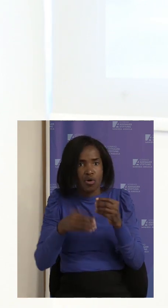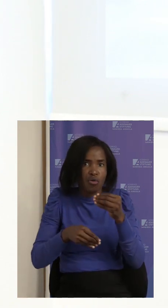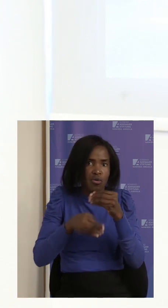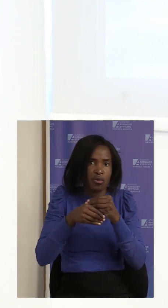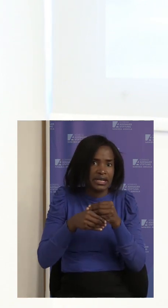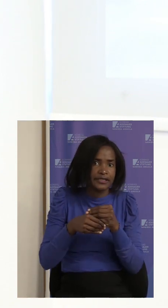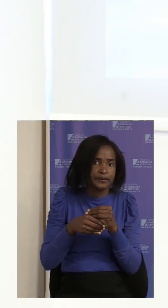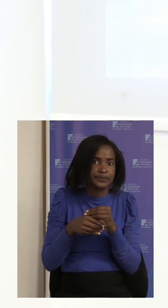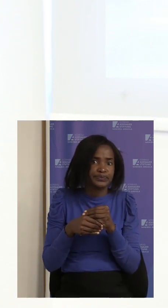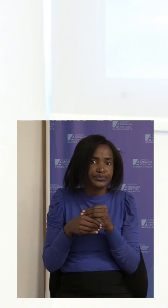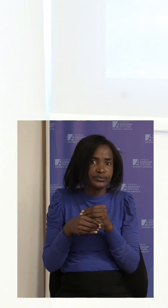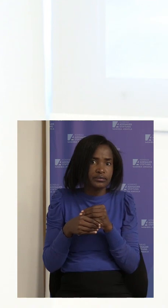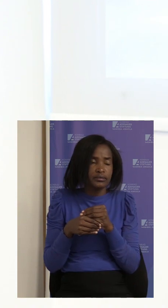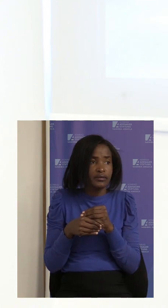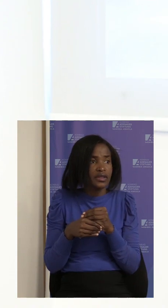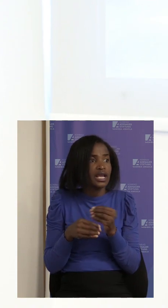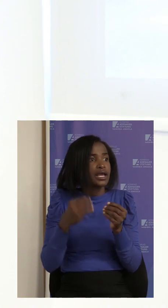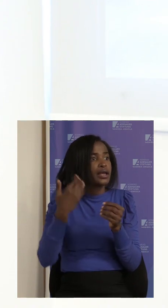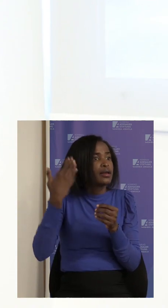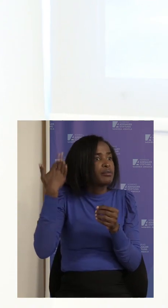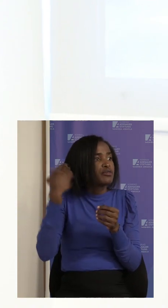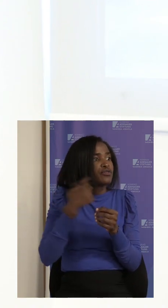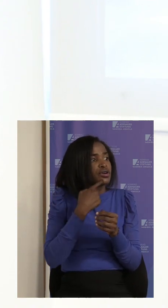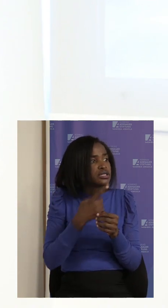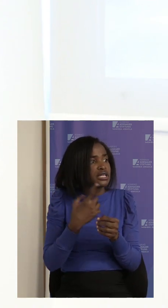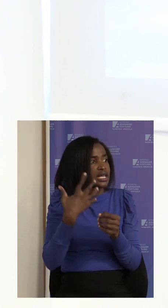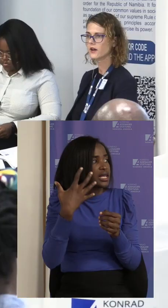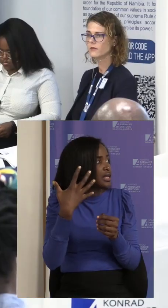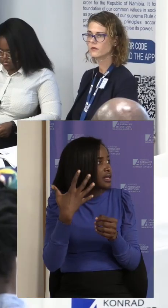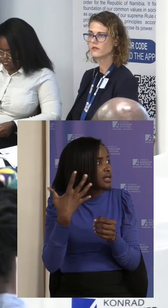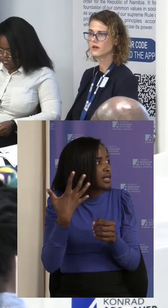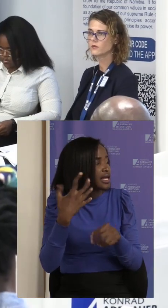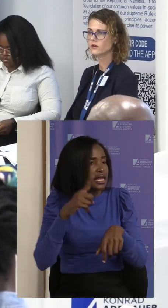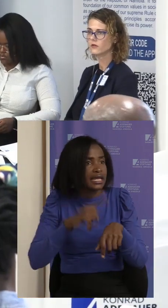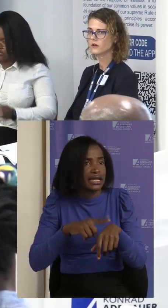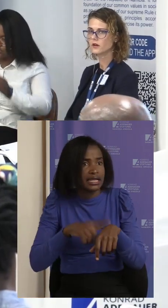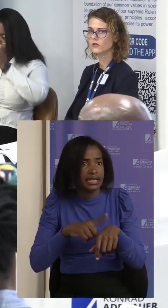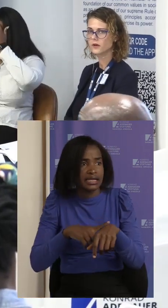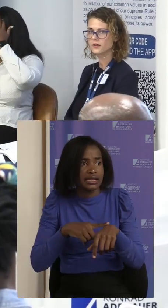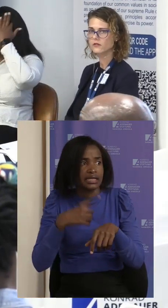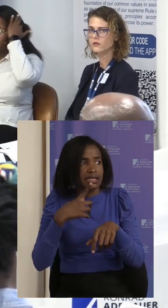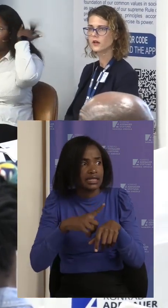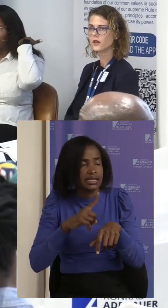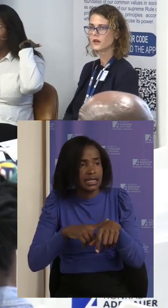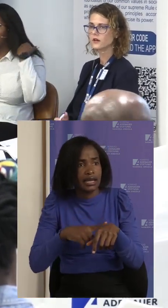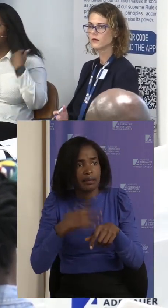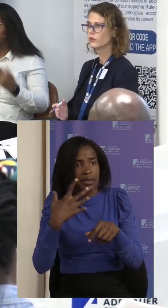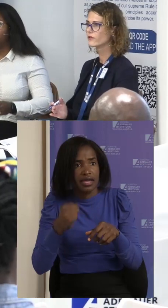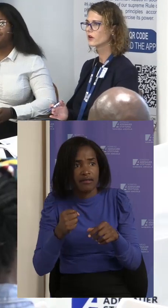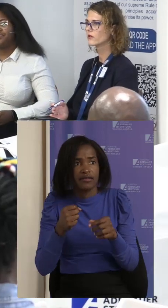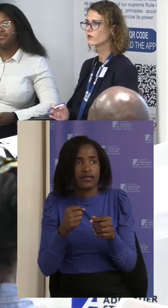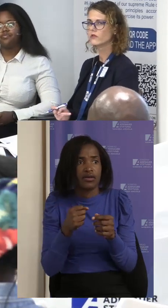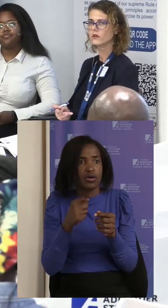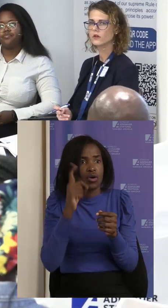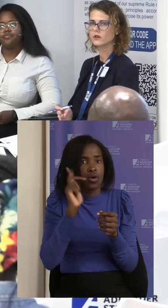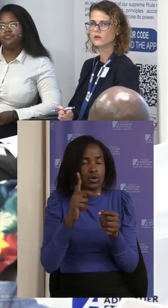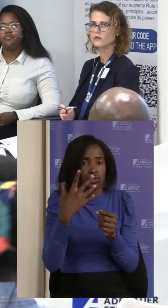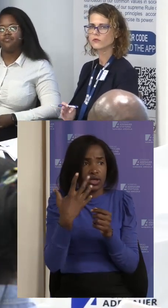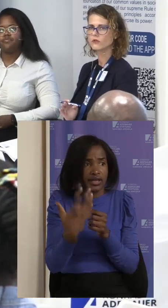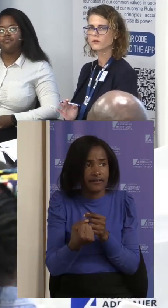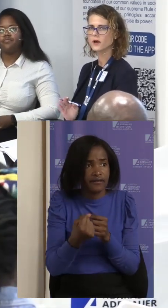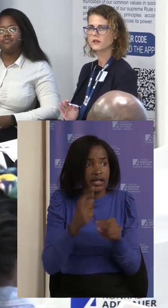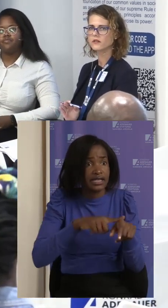comments. As we've mentioned, we've got more space and time this time around in our debate. So we've got also